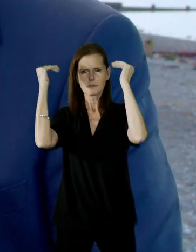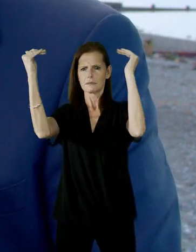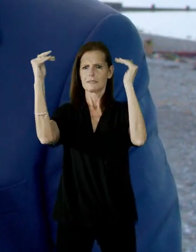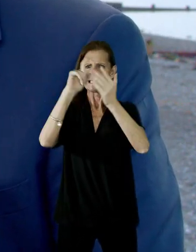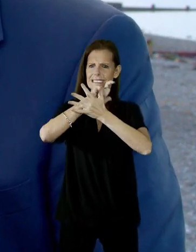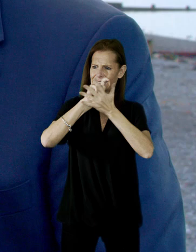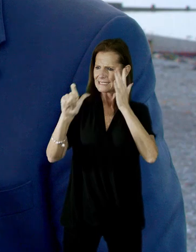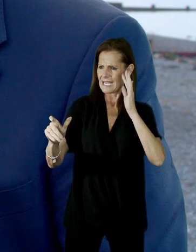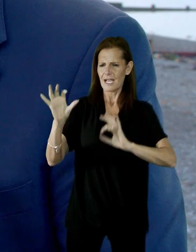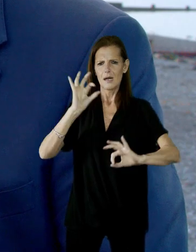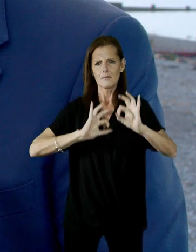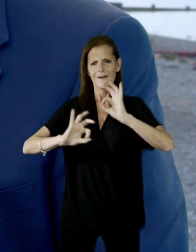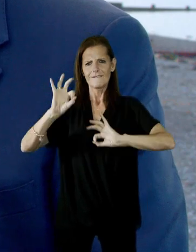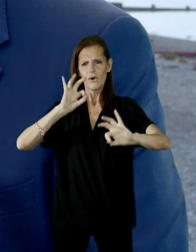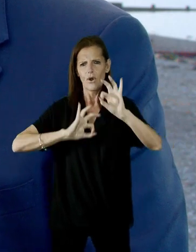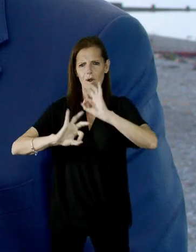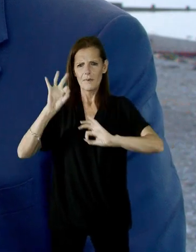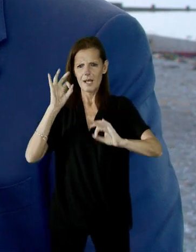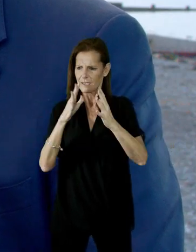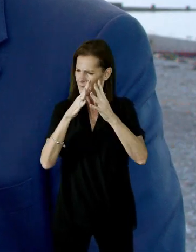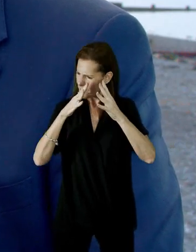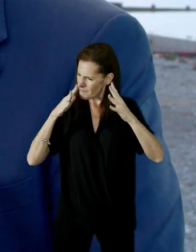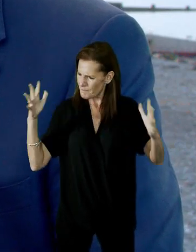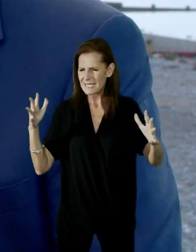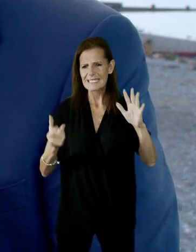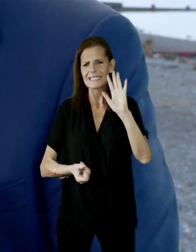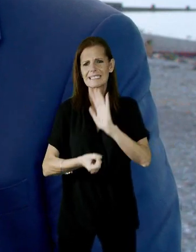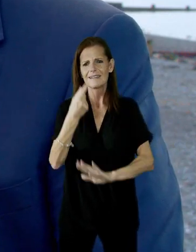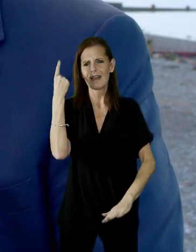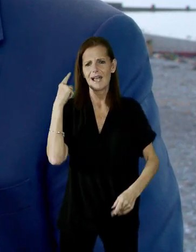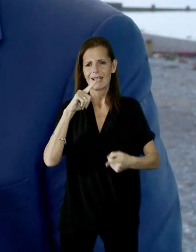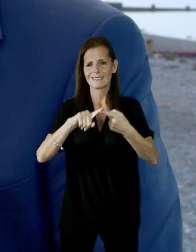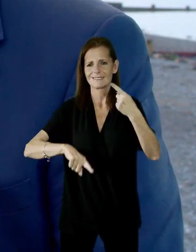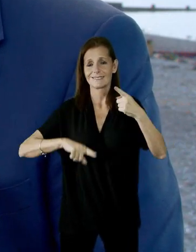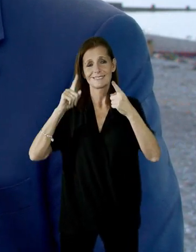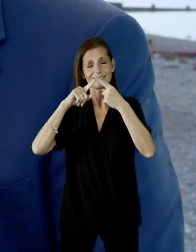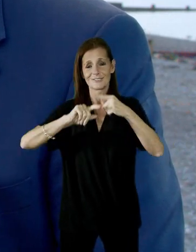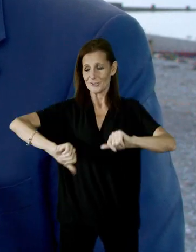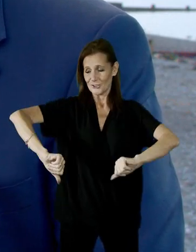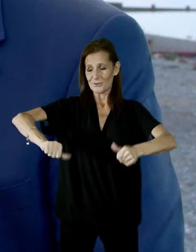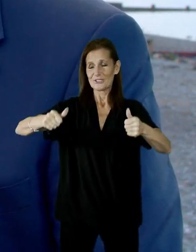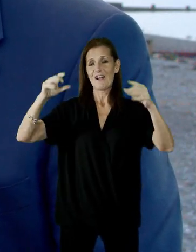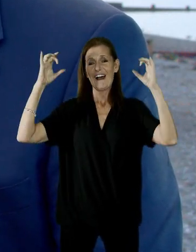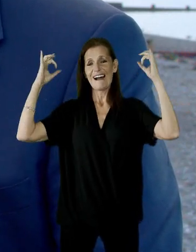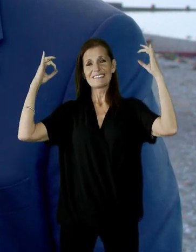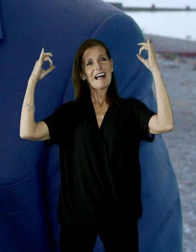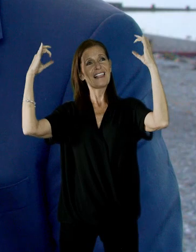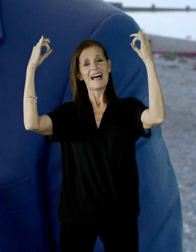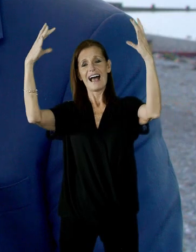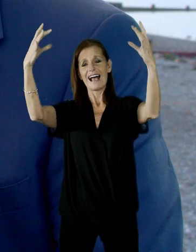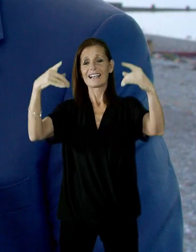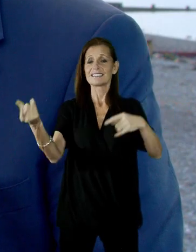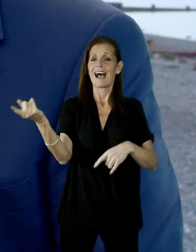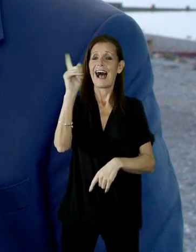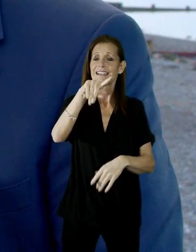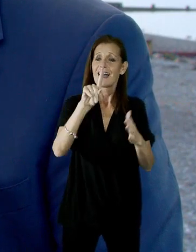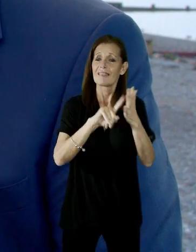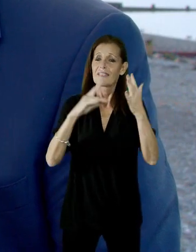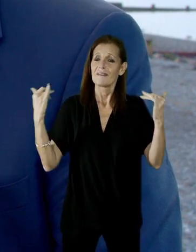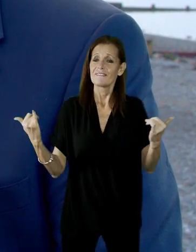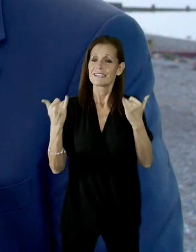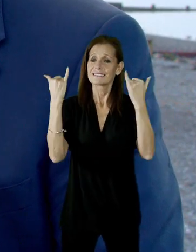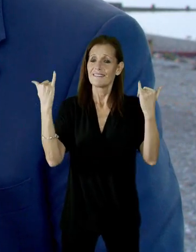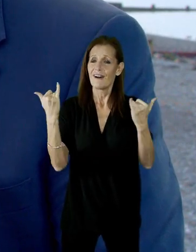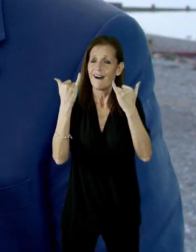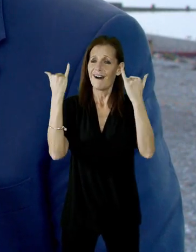performers at major events, including the Blackpool Illuminations Switch On and Lytham Festival, where with a